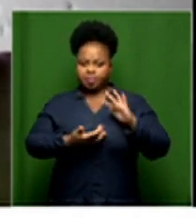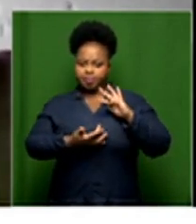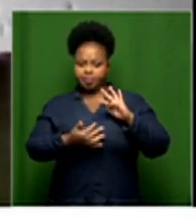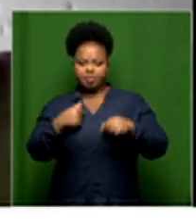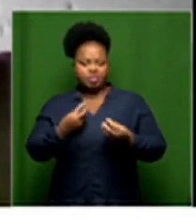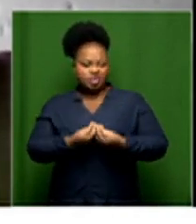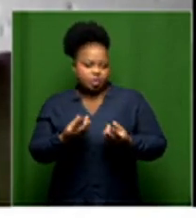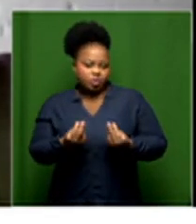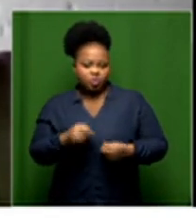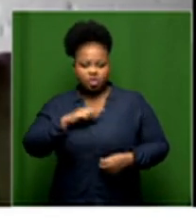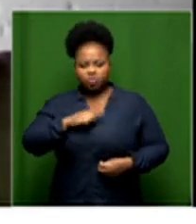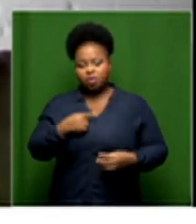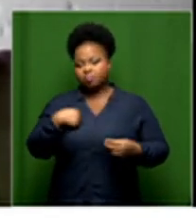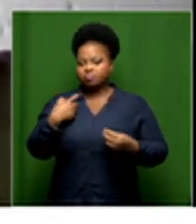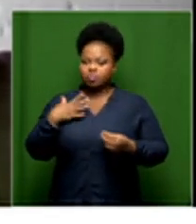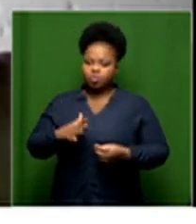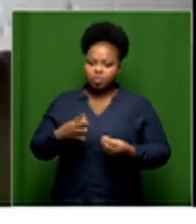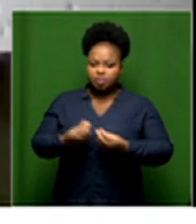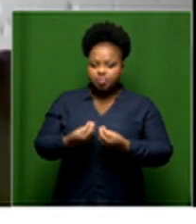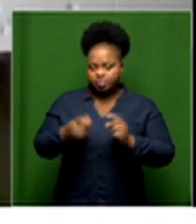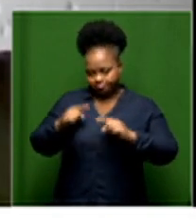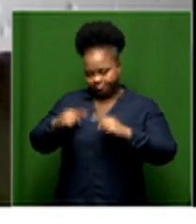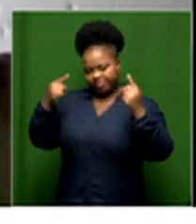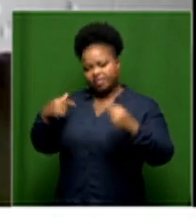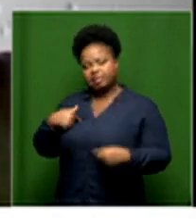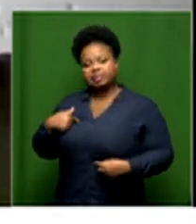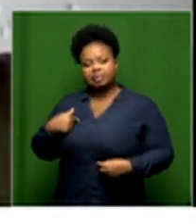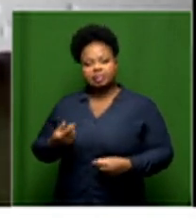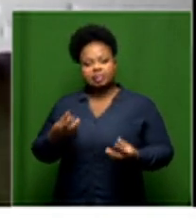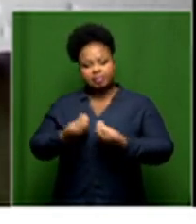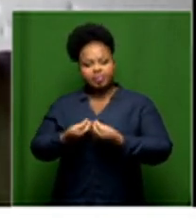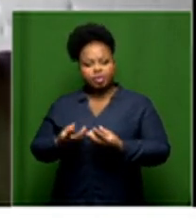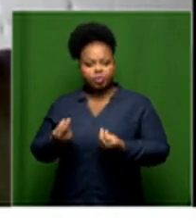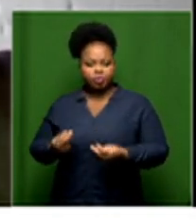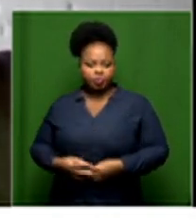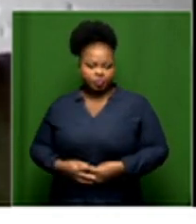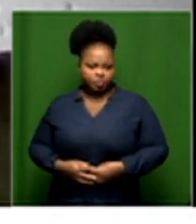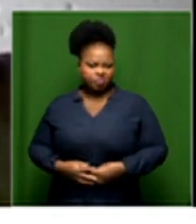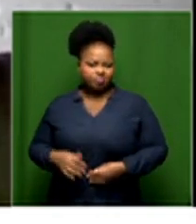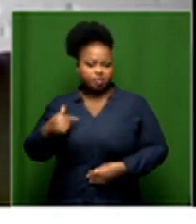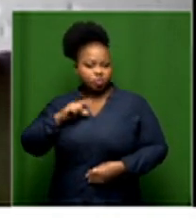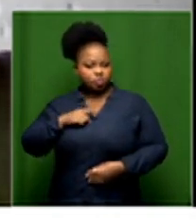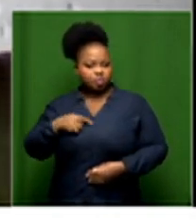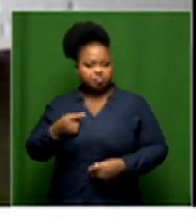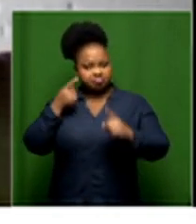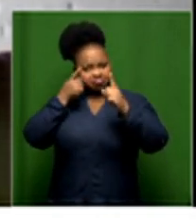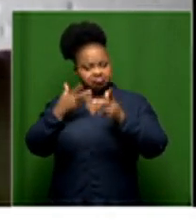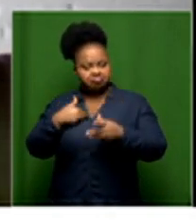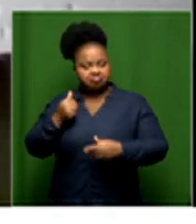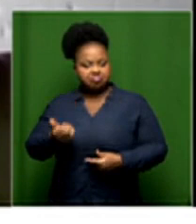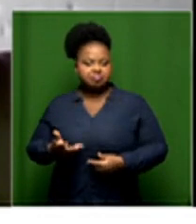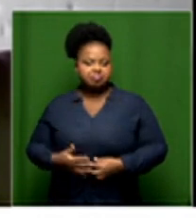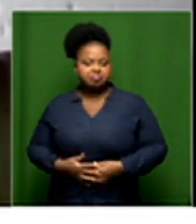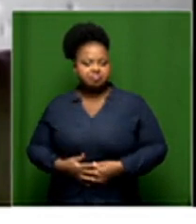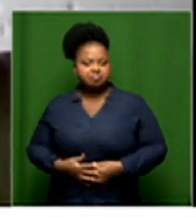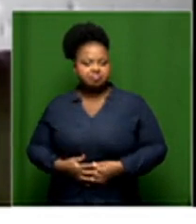why I want to set myself as a different artist who comes with something different. So that's actually my aim in the music